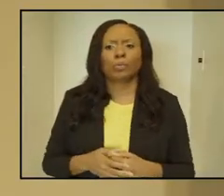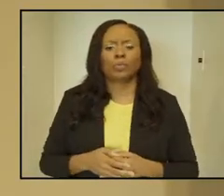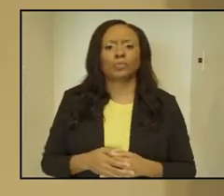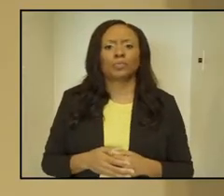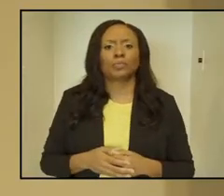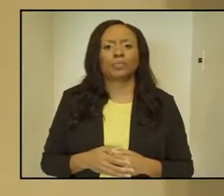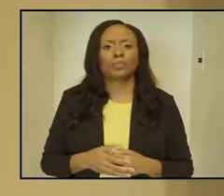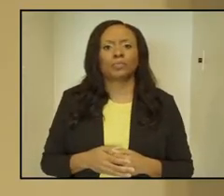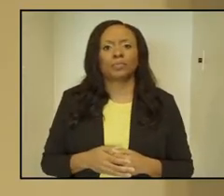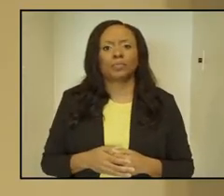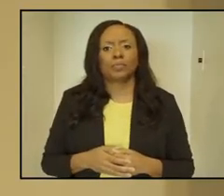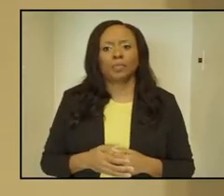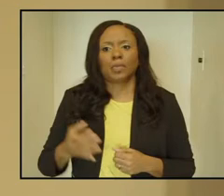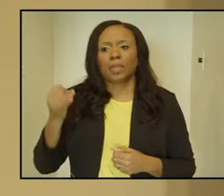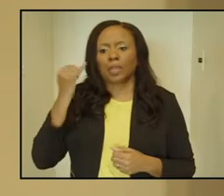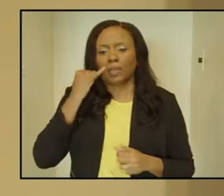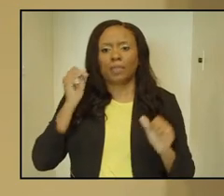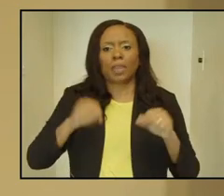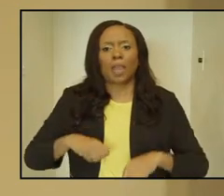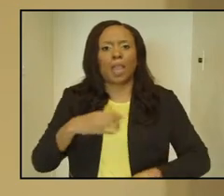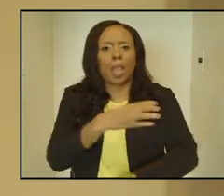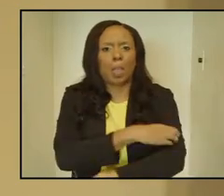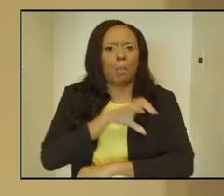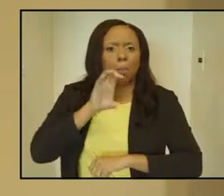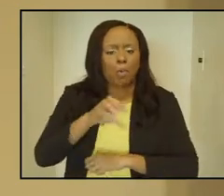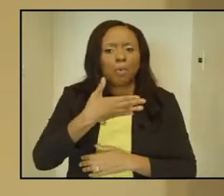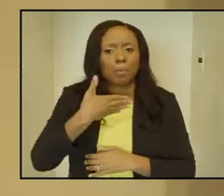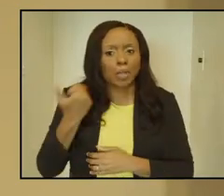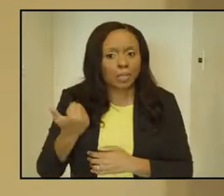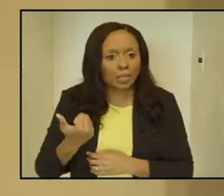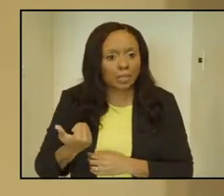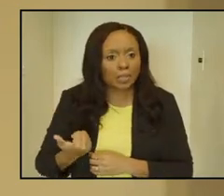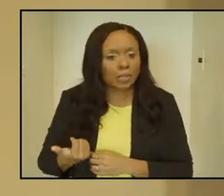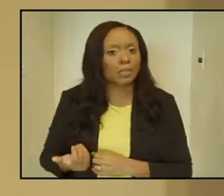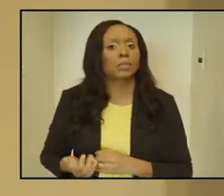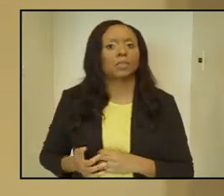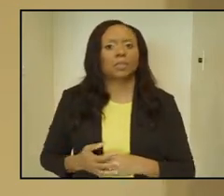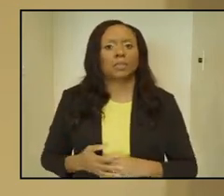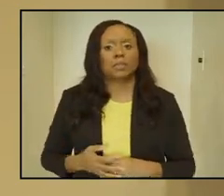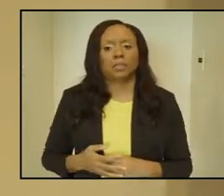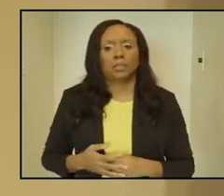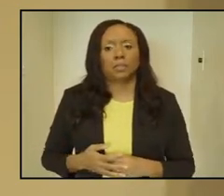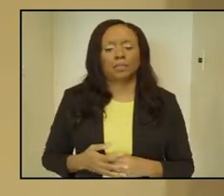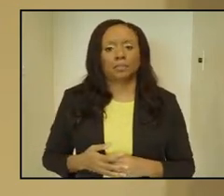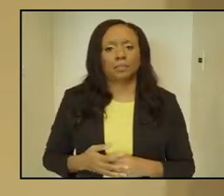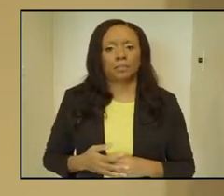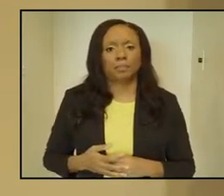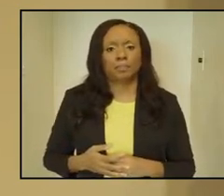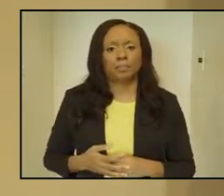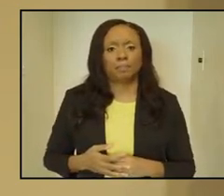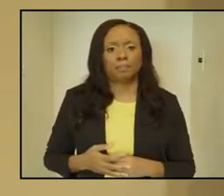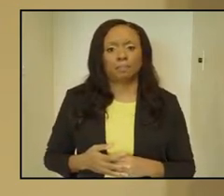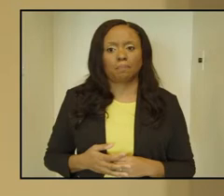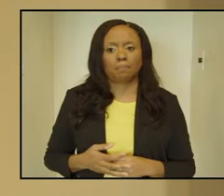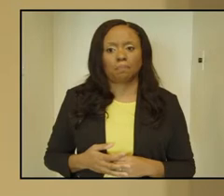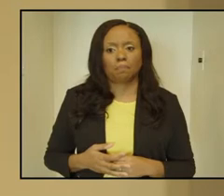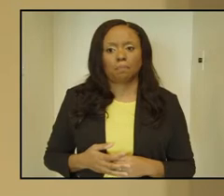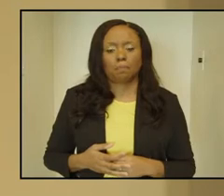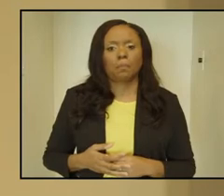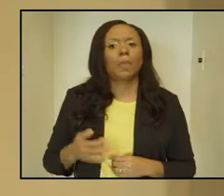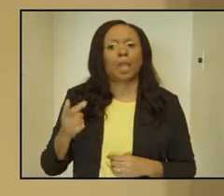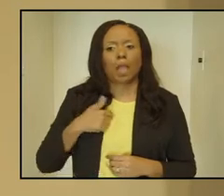think about how better to empower you, and you know I've said that to you all, and I'm prepared for the government to consider going